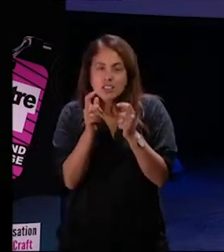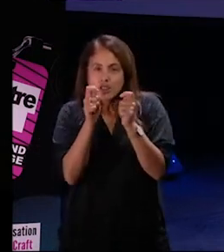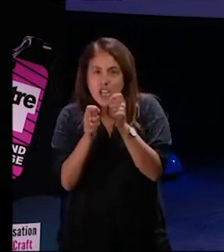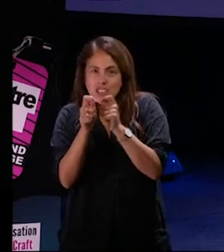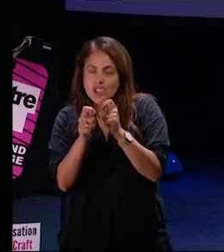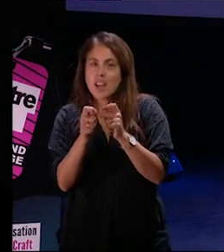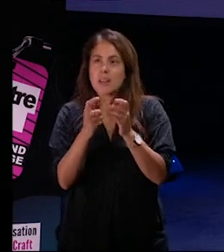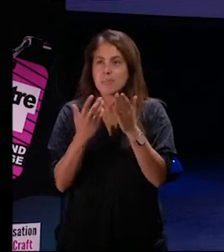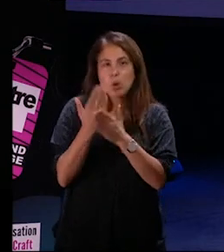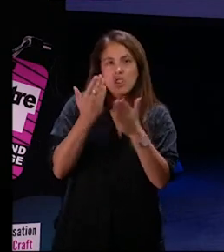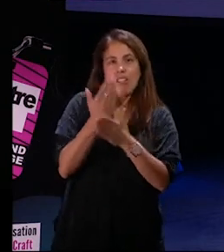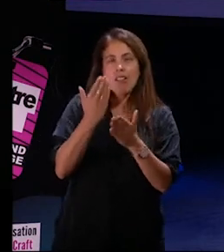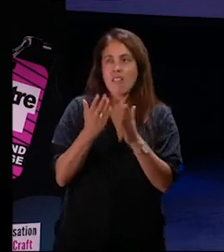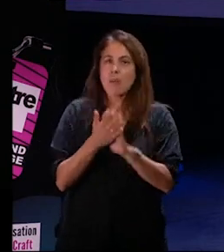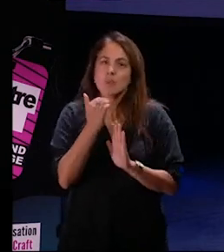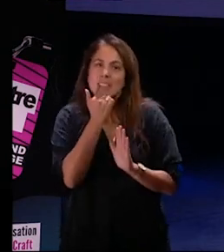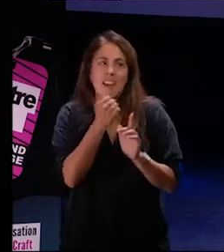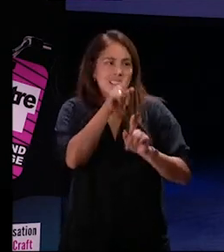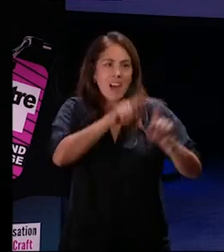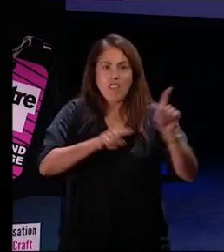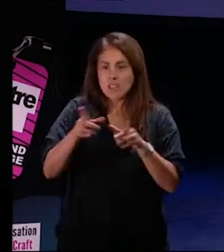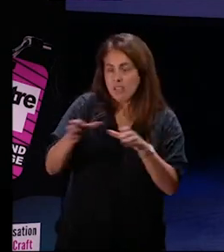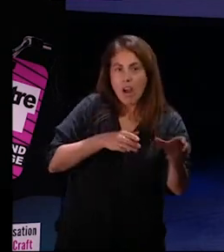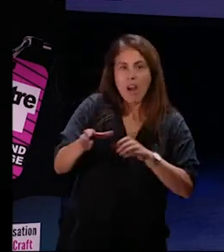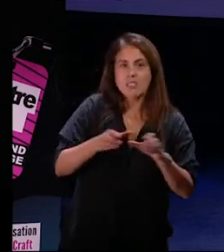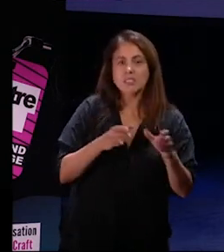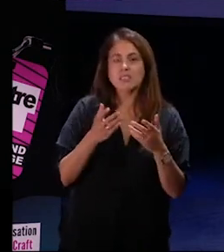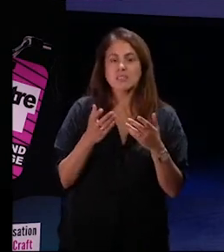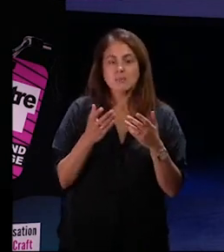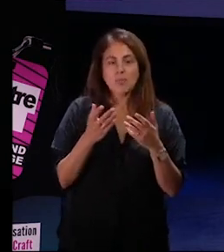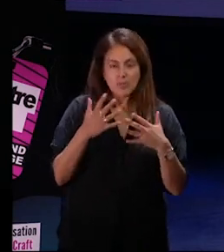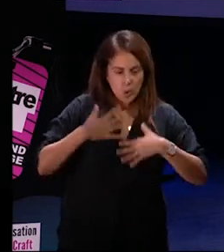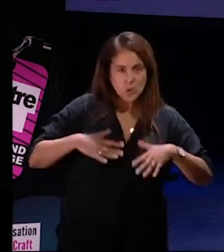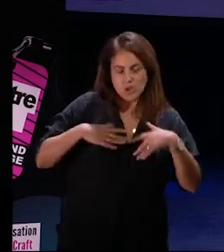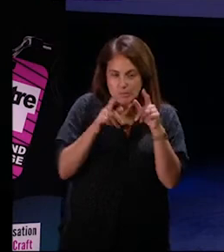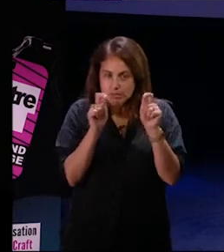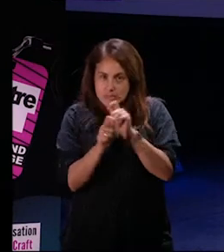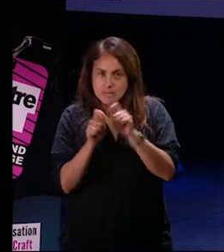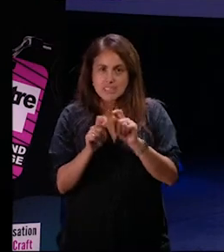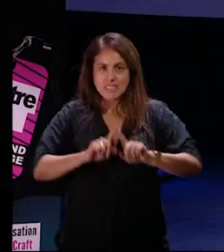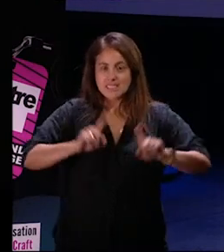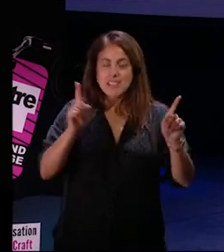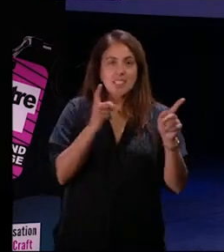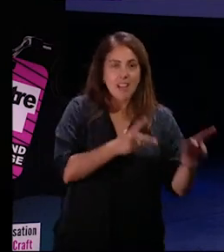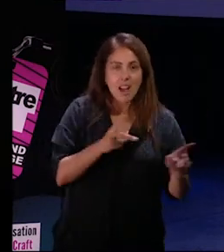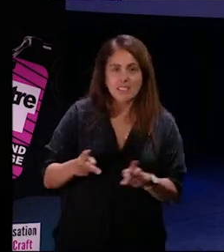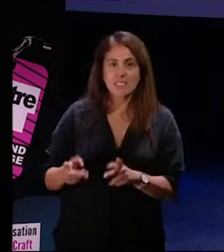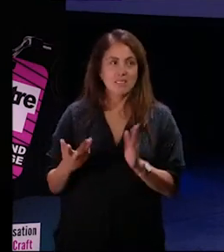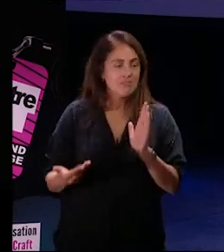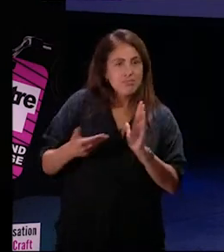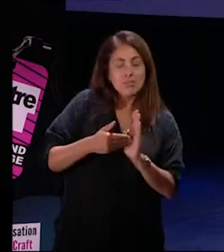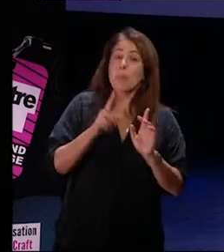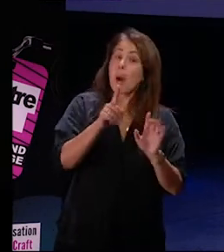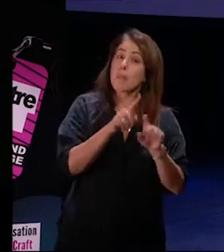up to date and more modern, with a more diverse cast, and you know, the costumes were different, the dancing was different, music was the